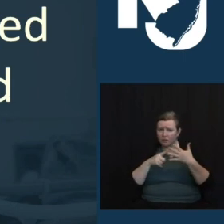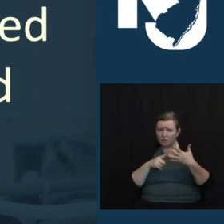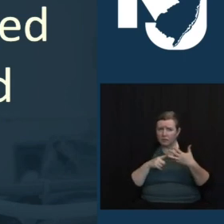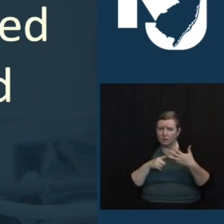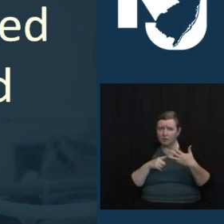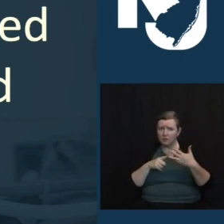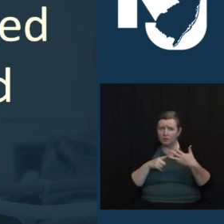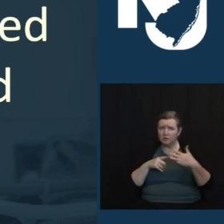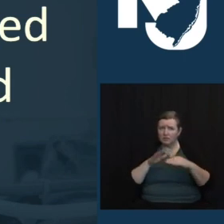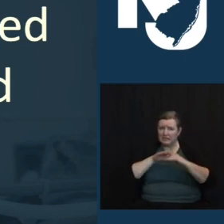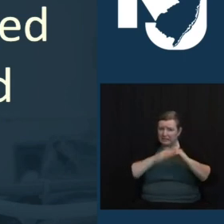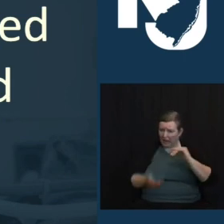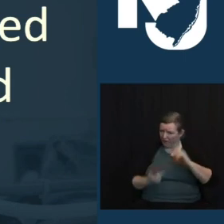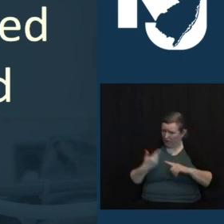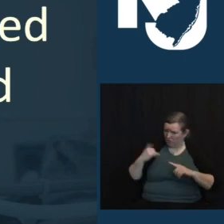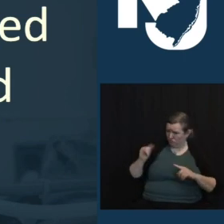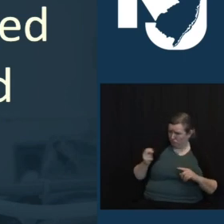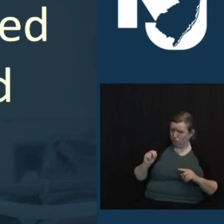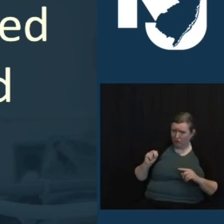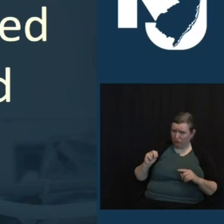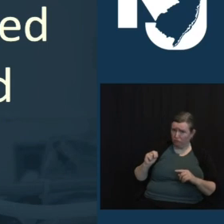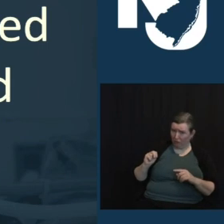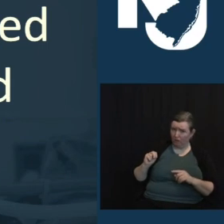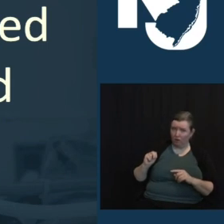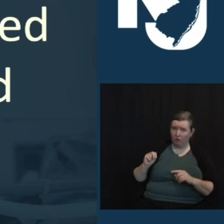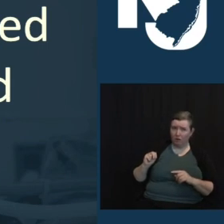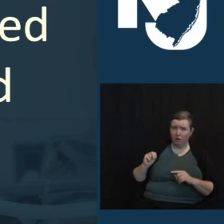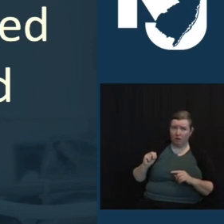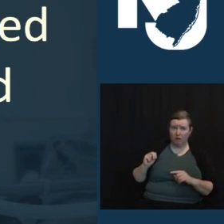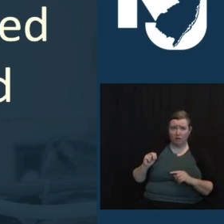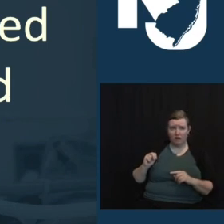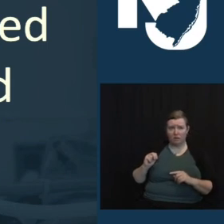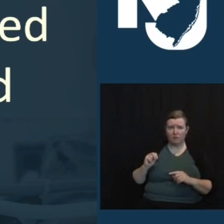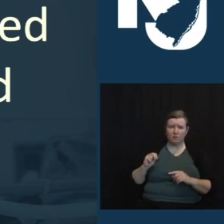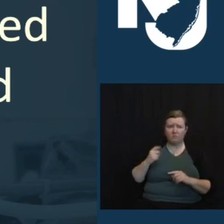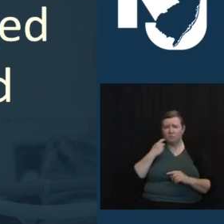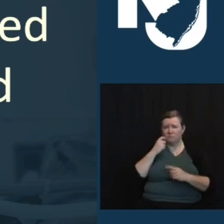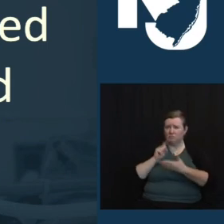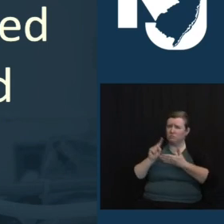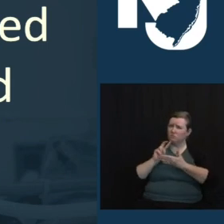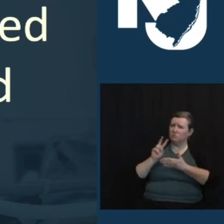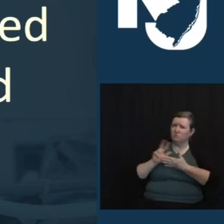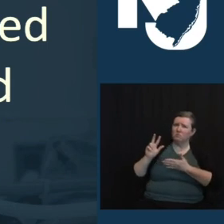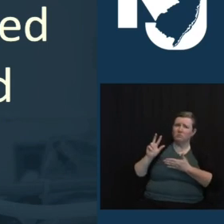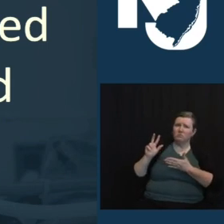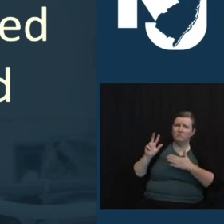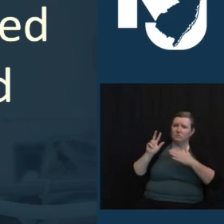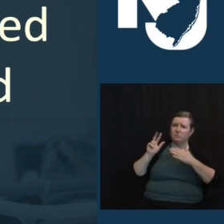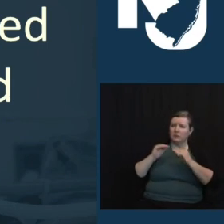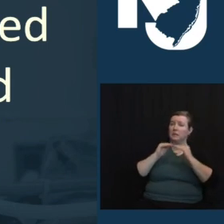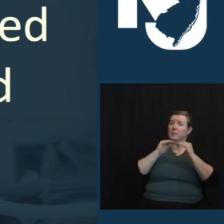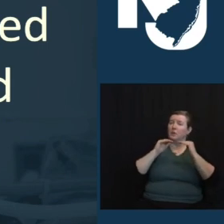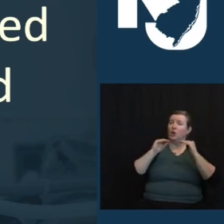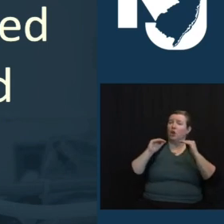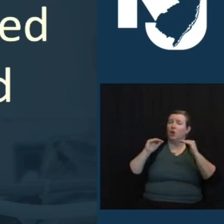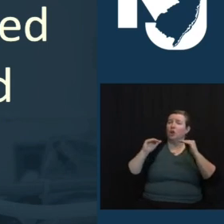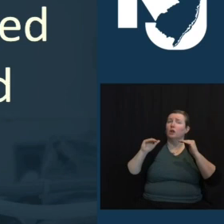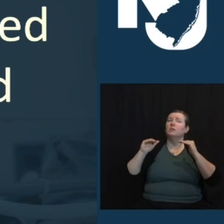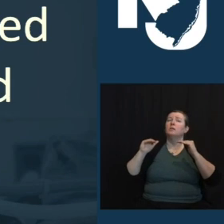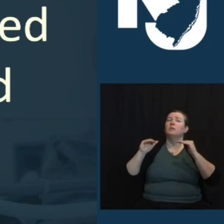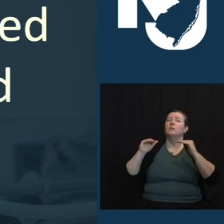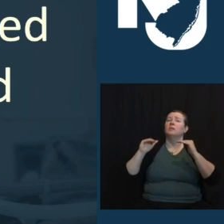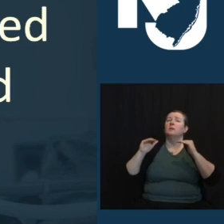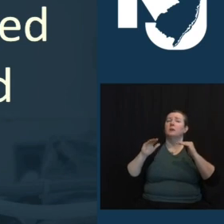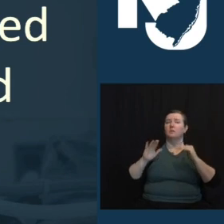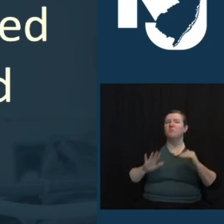stuck in a range over the past couple of weeks. We've seen that nationally. We expected it in New